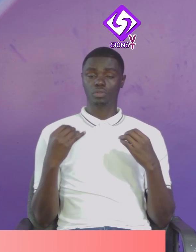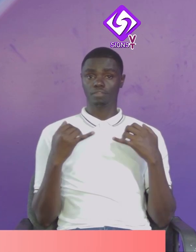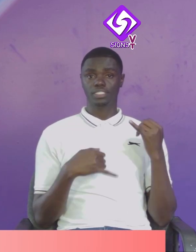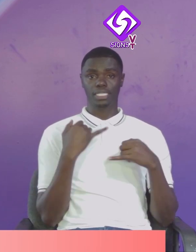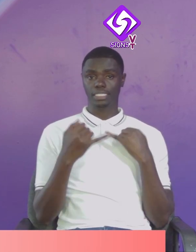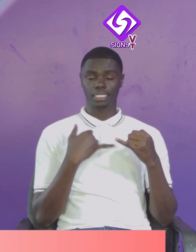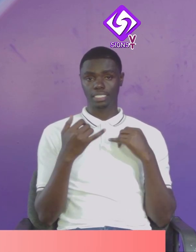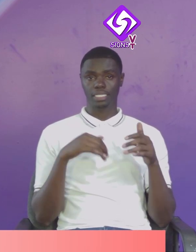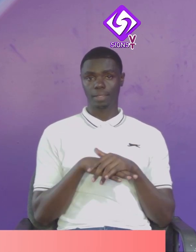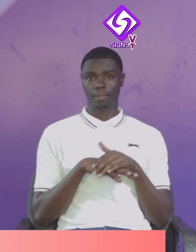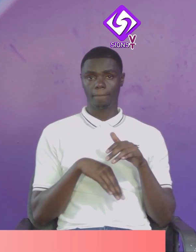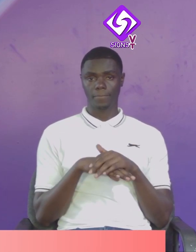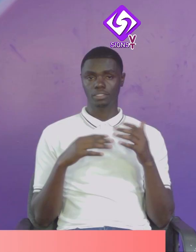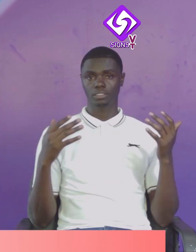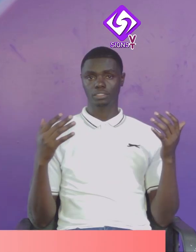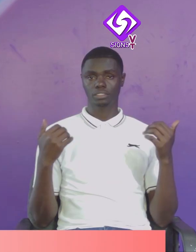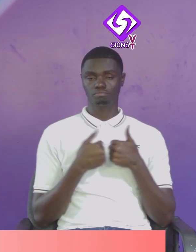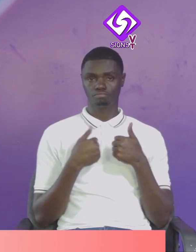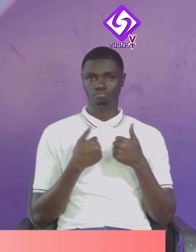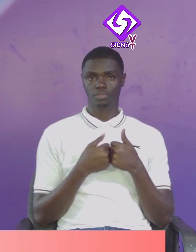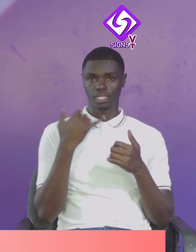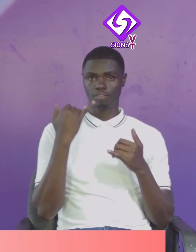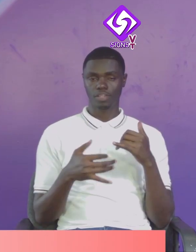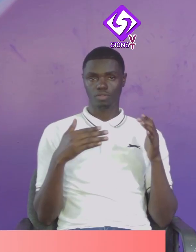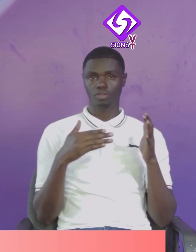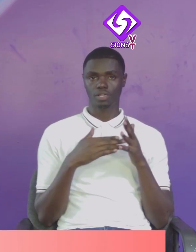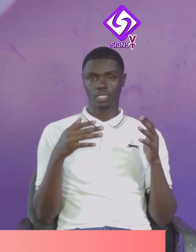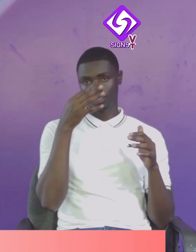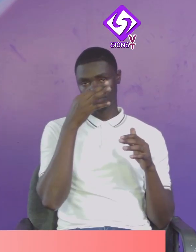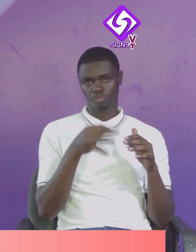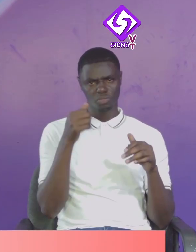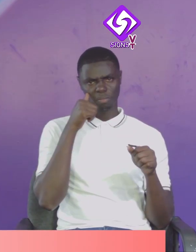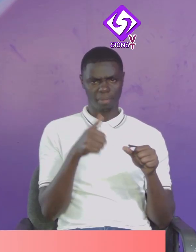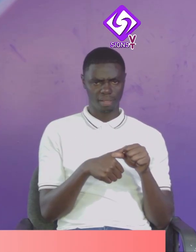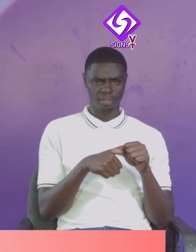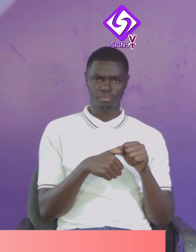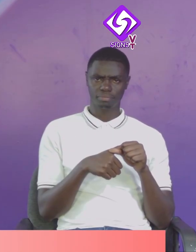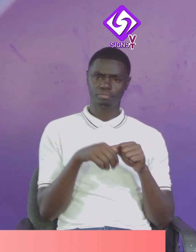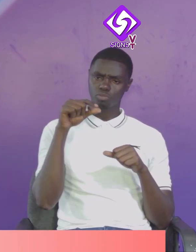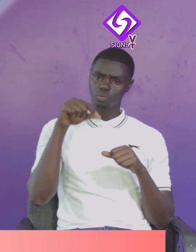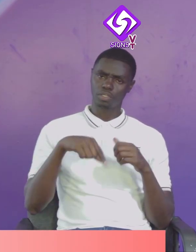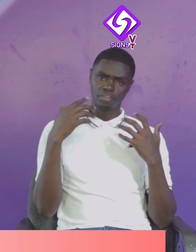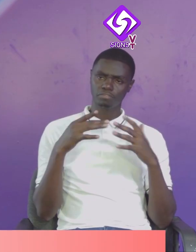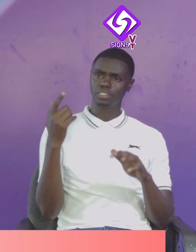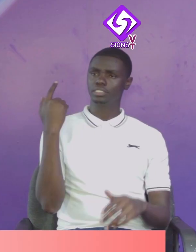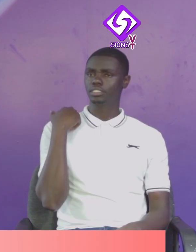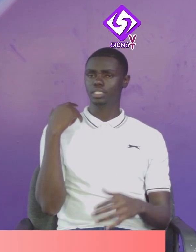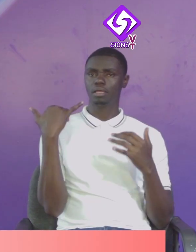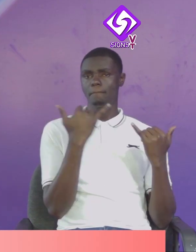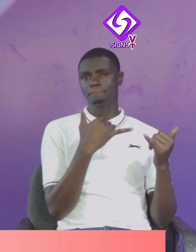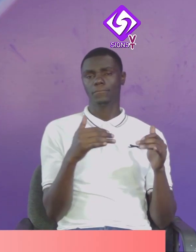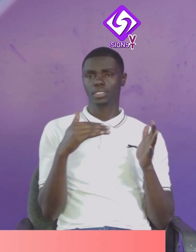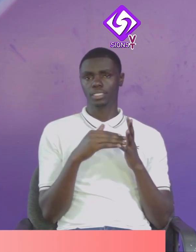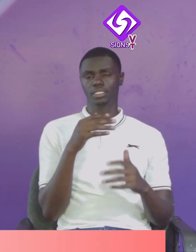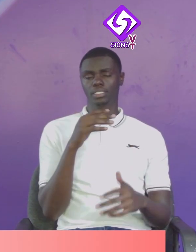match in the finals against France. Of course, they've already qualified. Yesterday, they played against Faroe